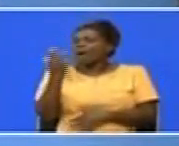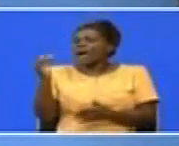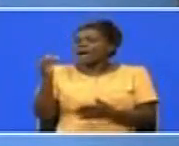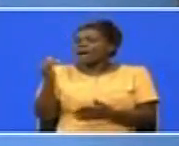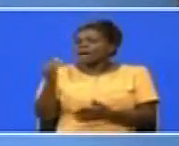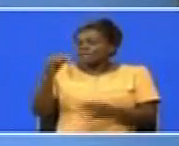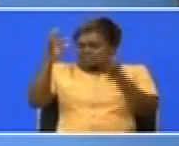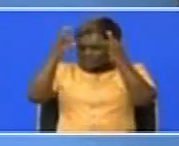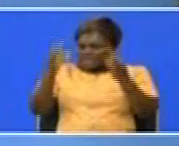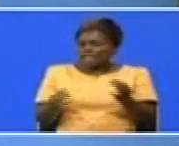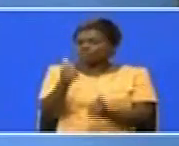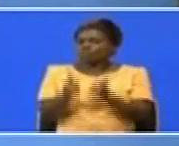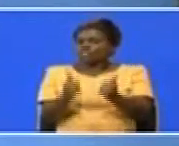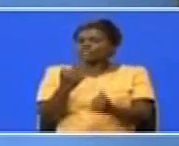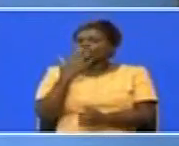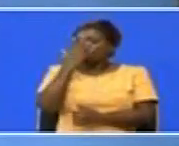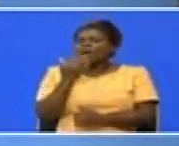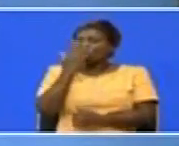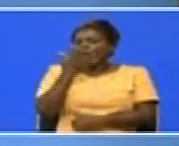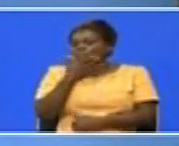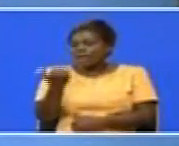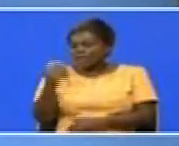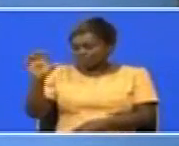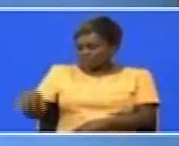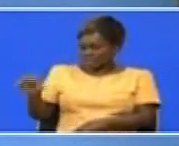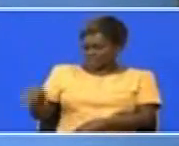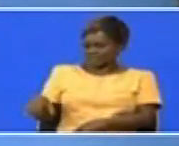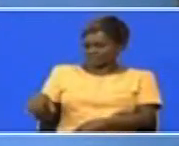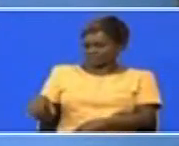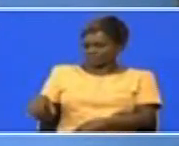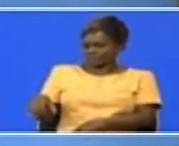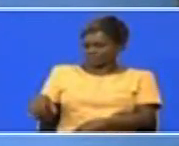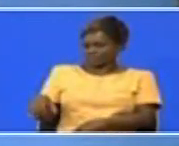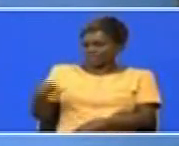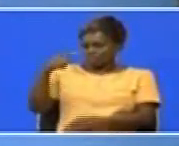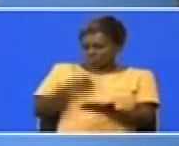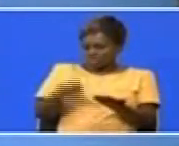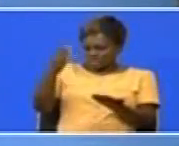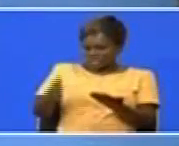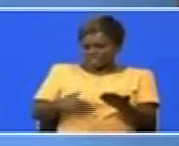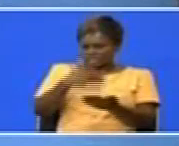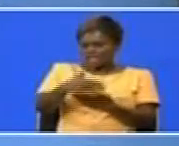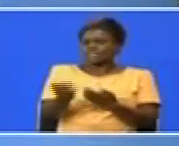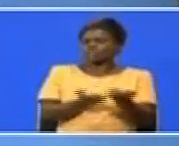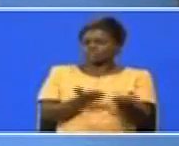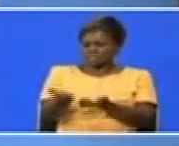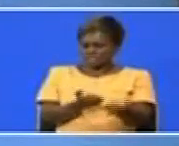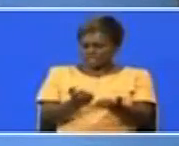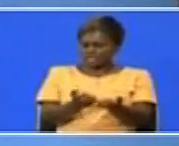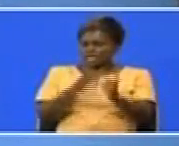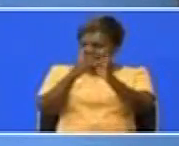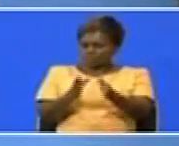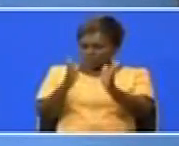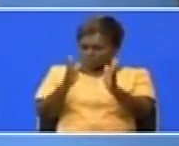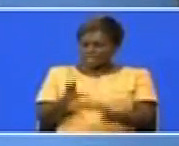what flower variety is the best for what market? Well, on this week's episode of The Next Frontier, Philip Keitany takes us